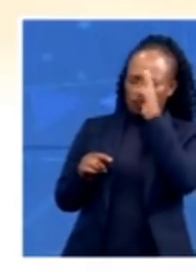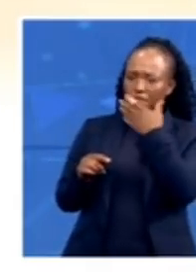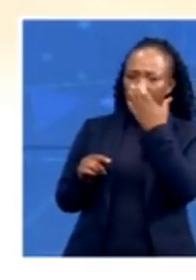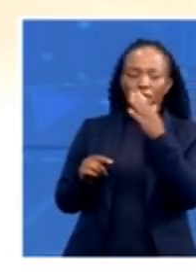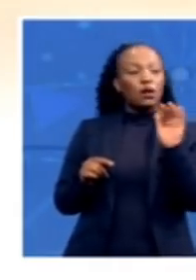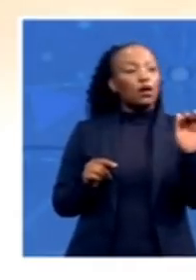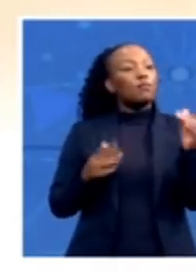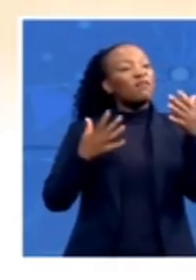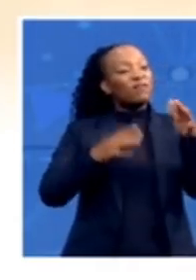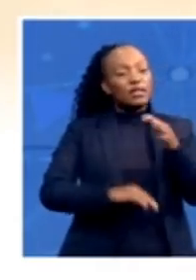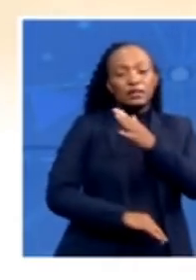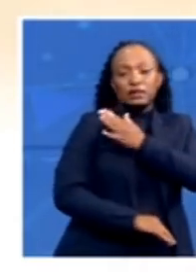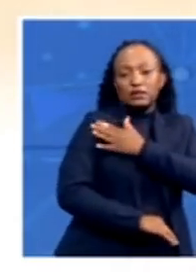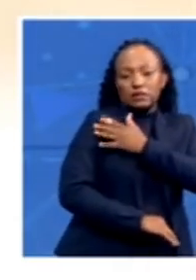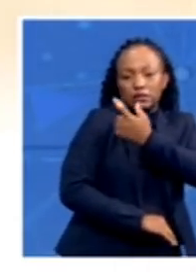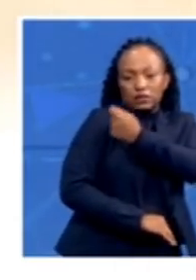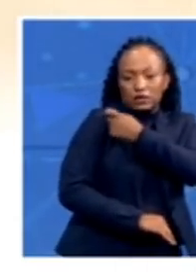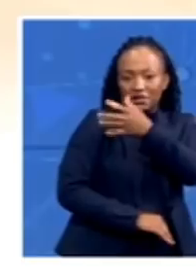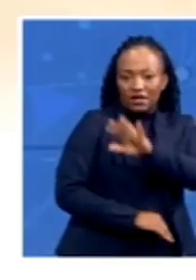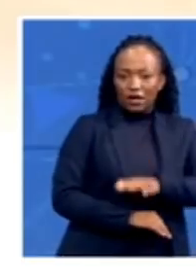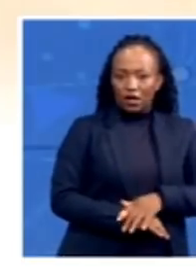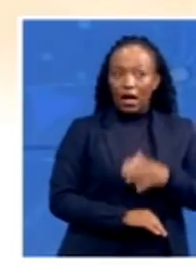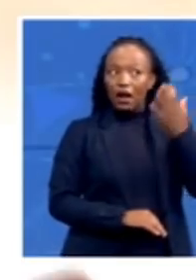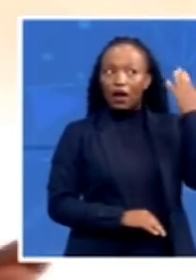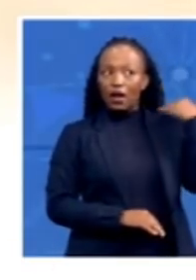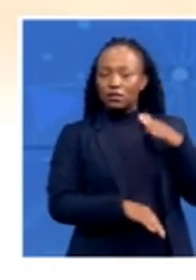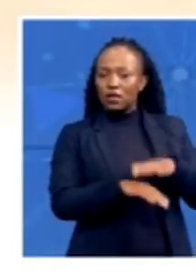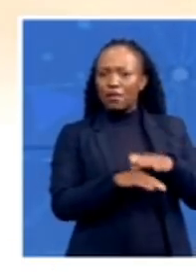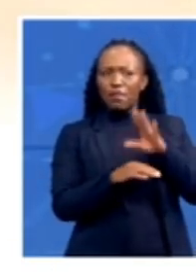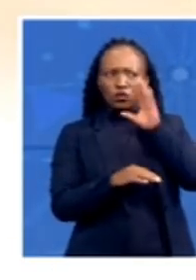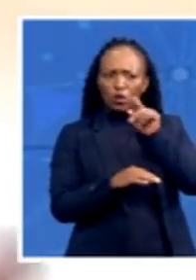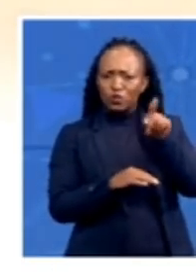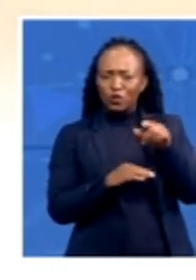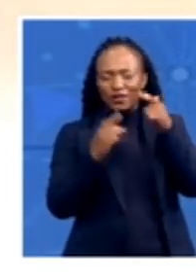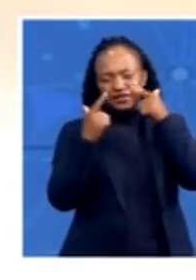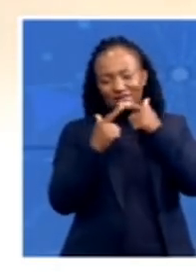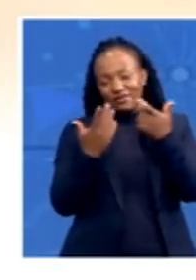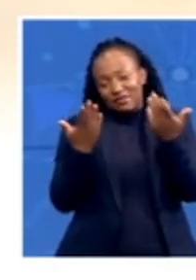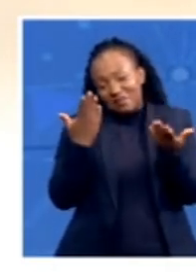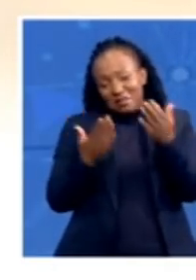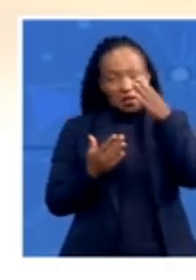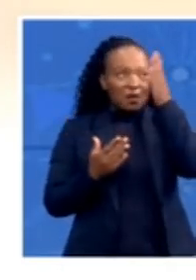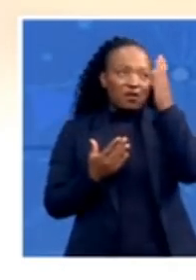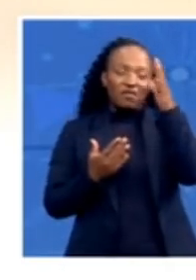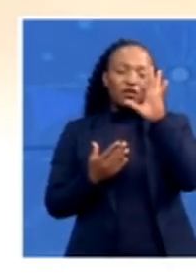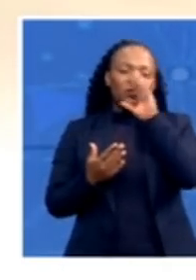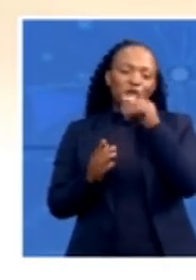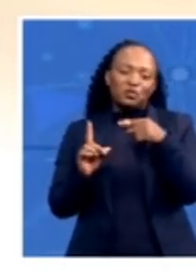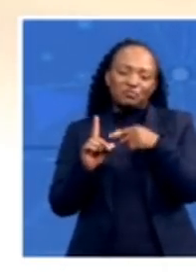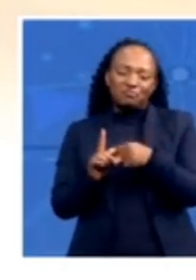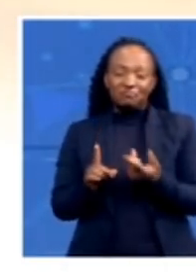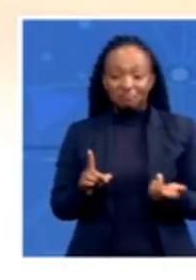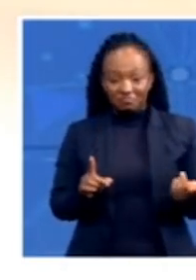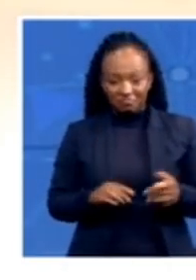you. So I suppose God did talk to her. So it is really to say the key thing is to